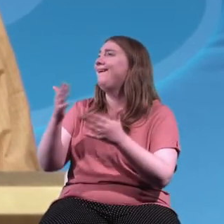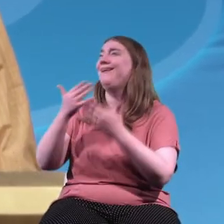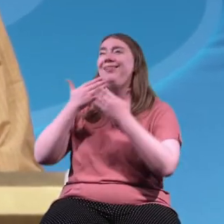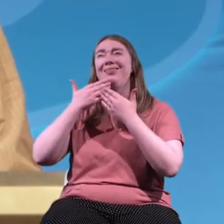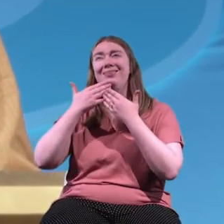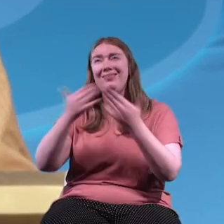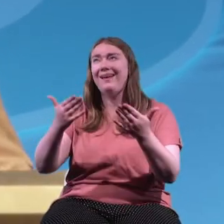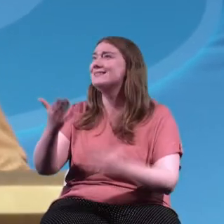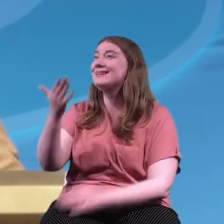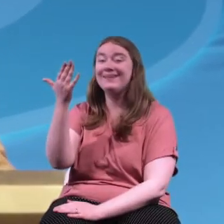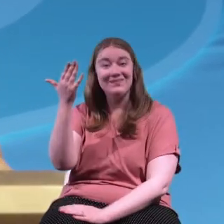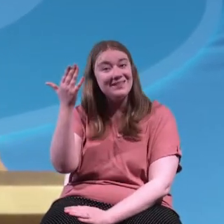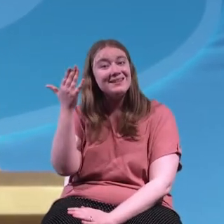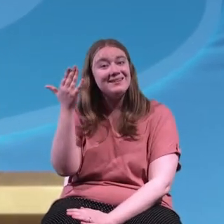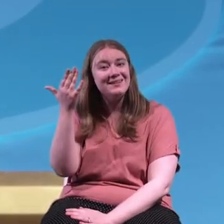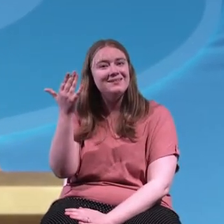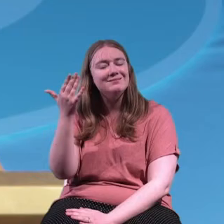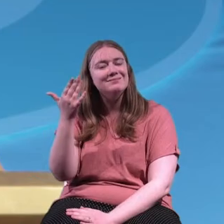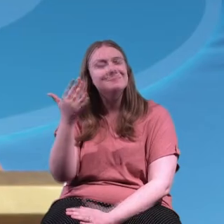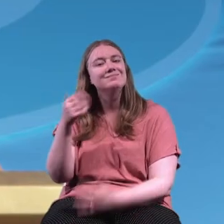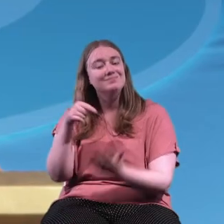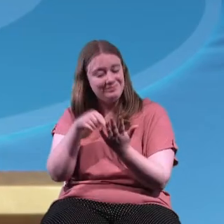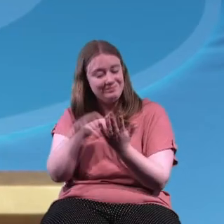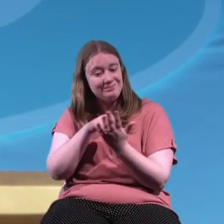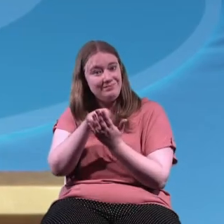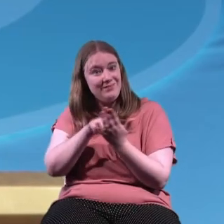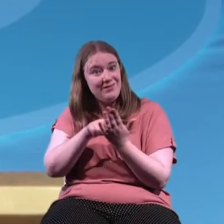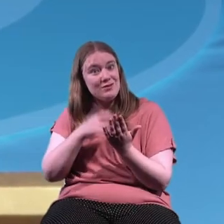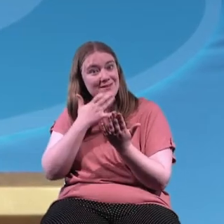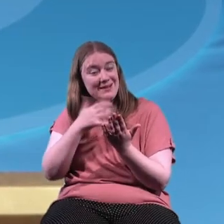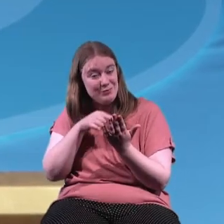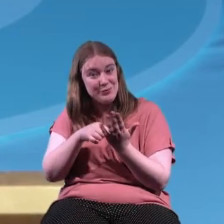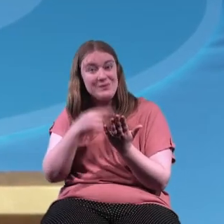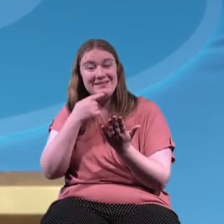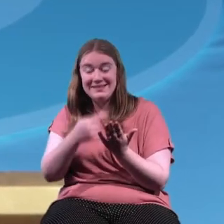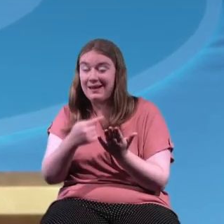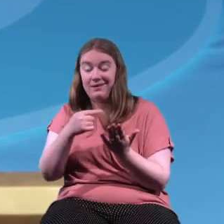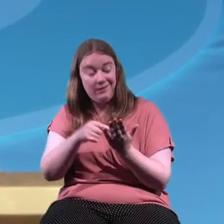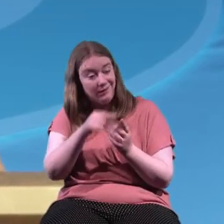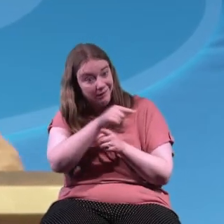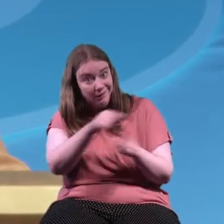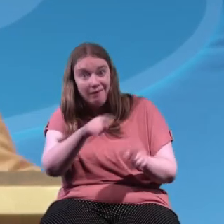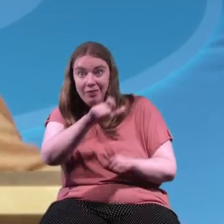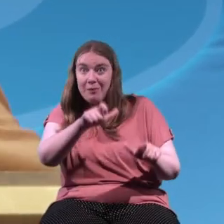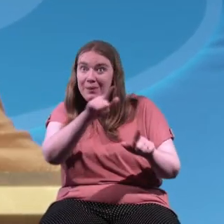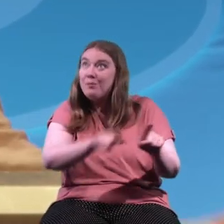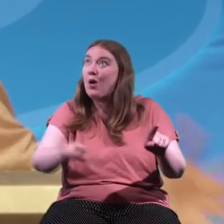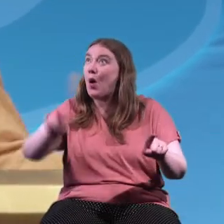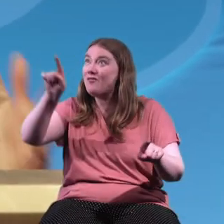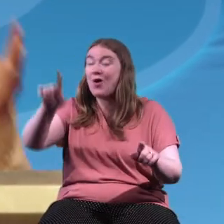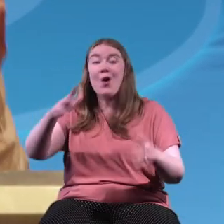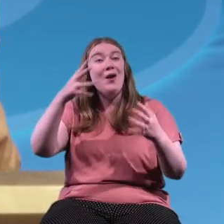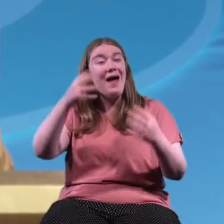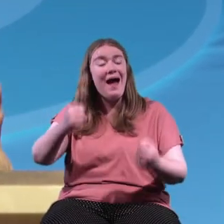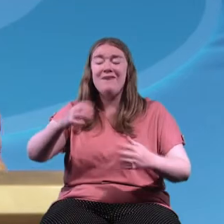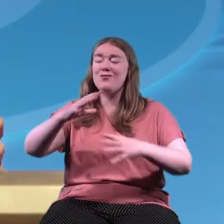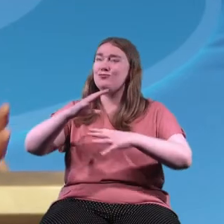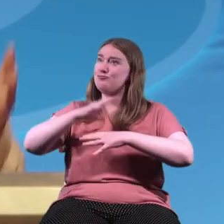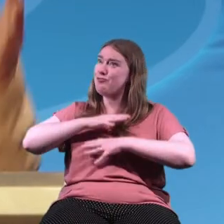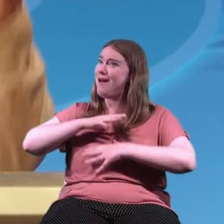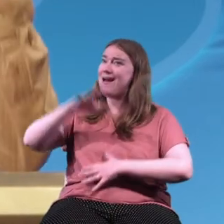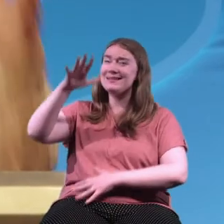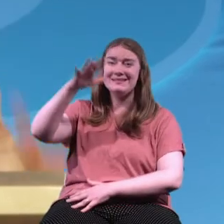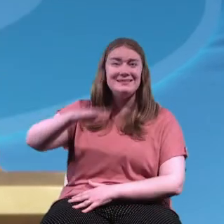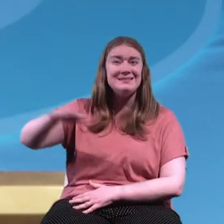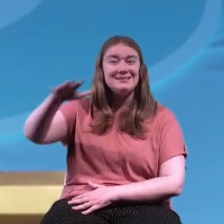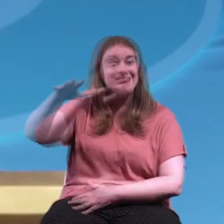The writer of Hebrews says, there remains then a Sabbath rest for the people of God. Let us therefore make every effort to enter that